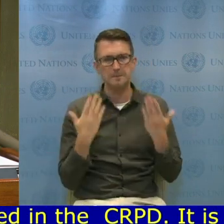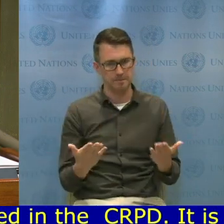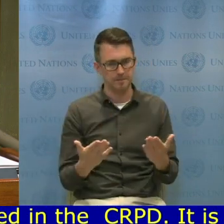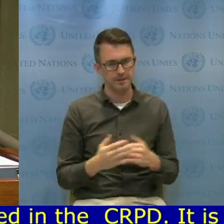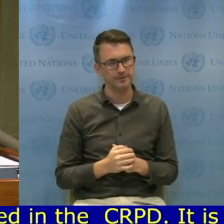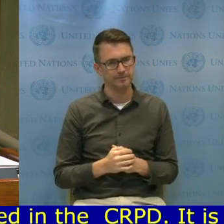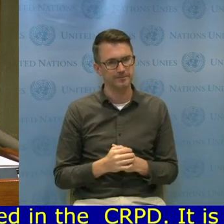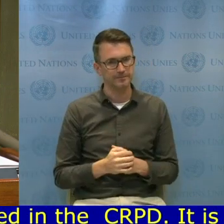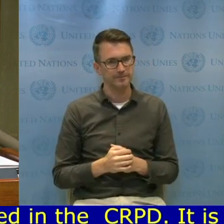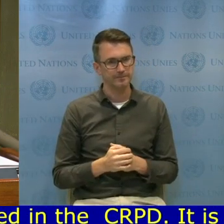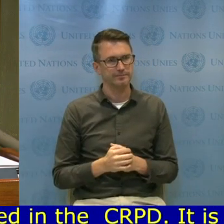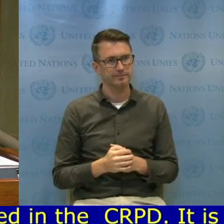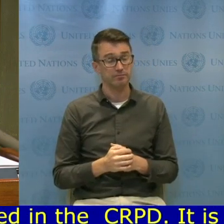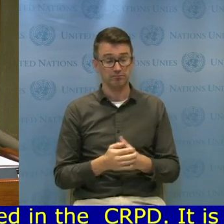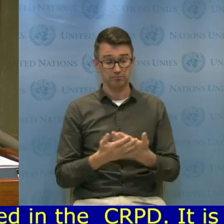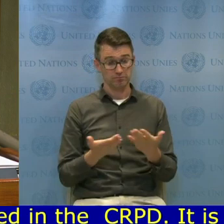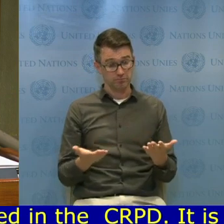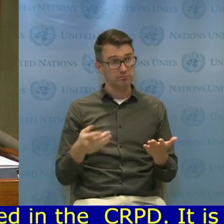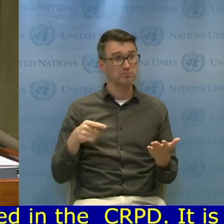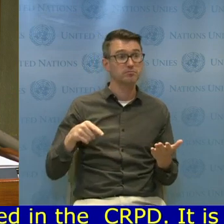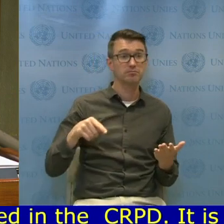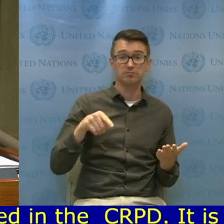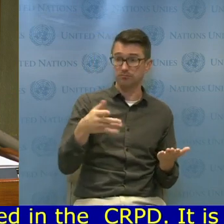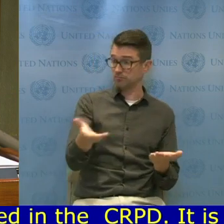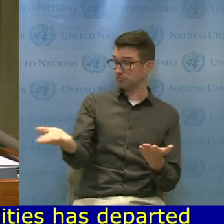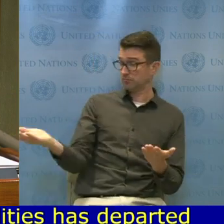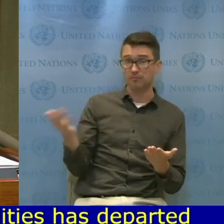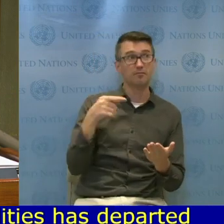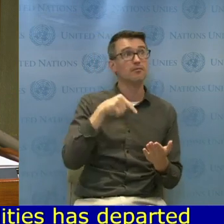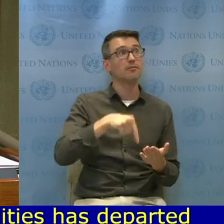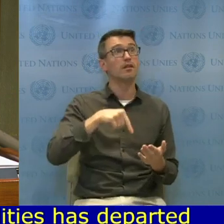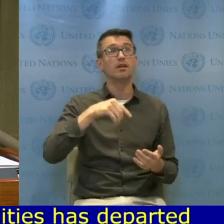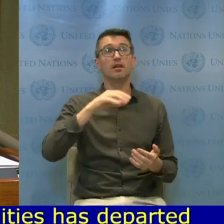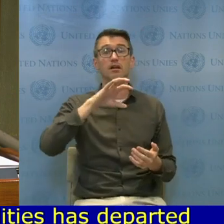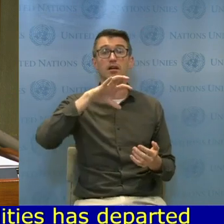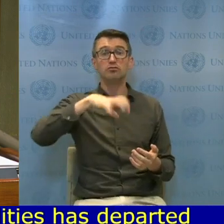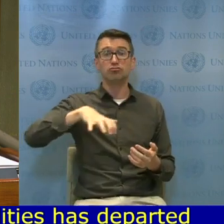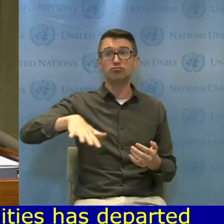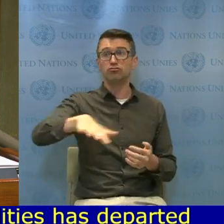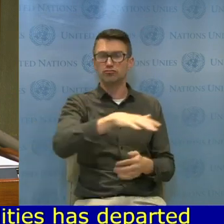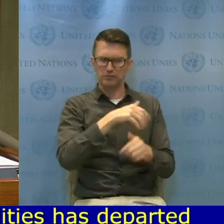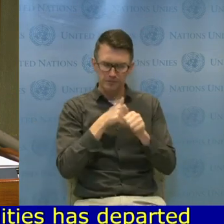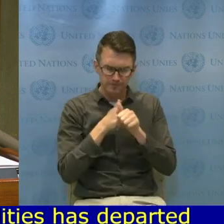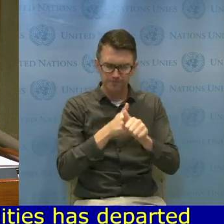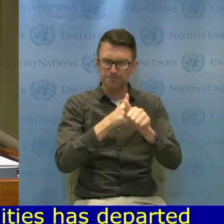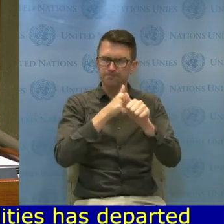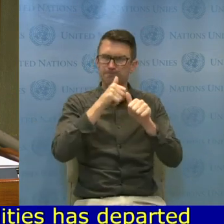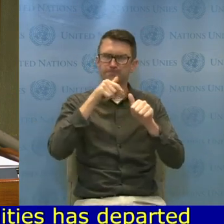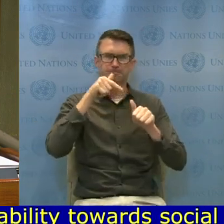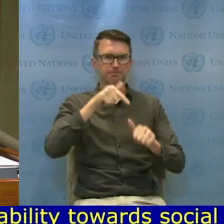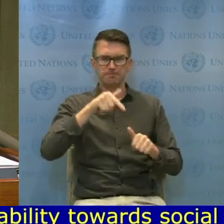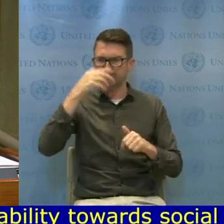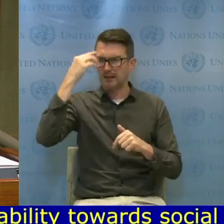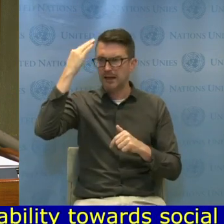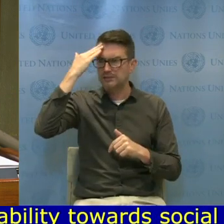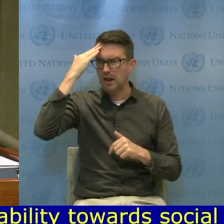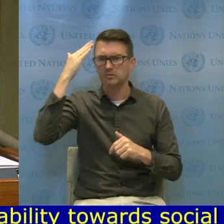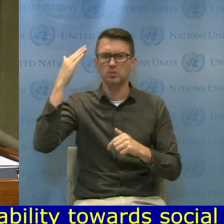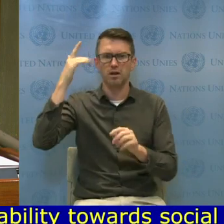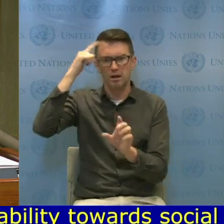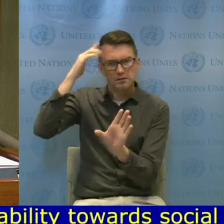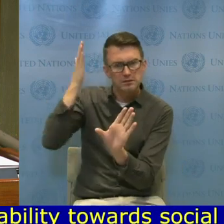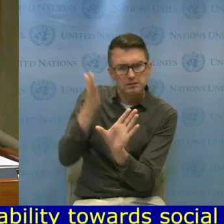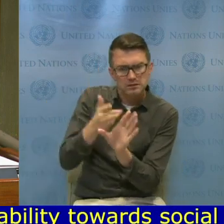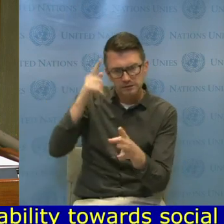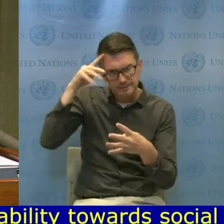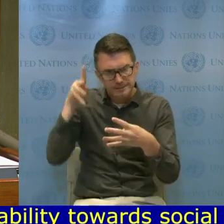rights model of disability, while psychosocial disability is still stuck in this medical model only.